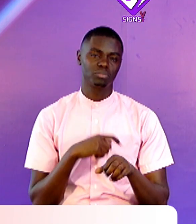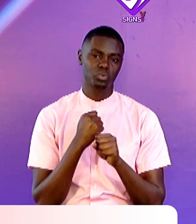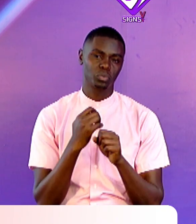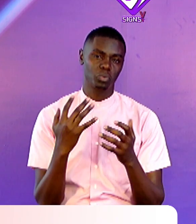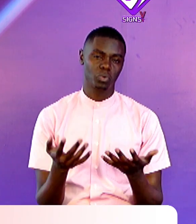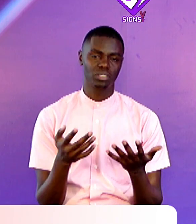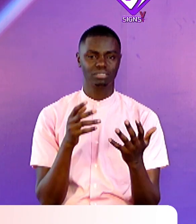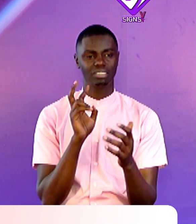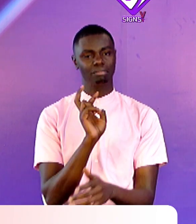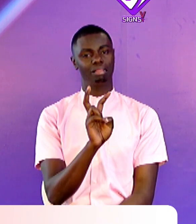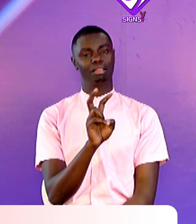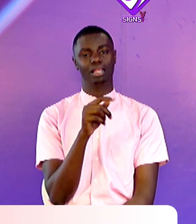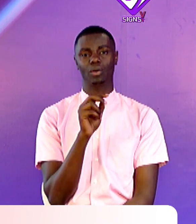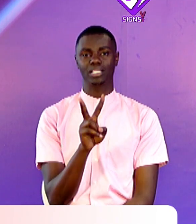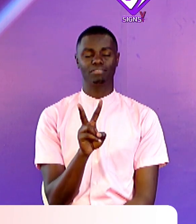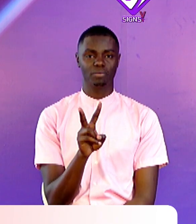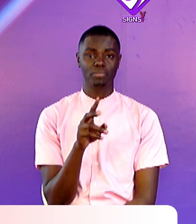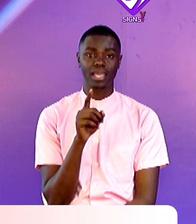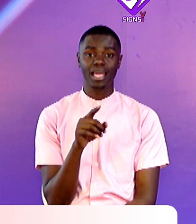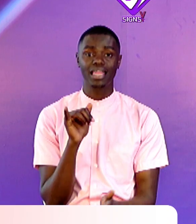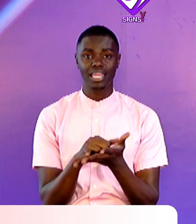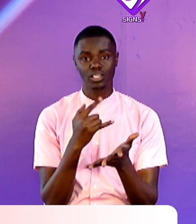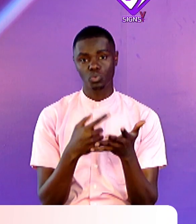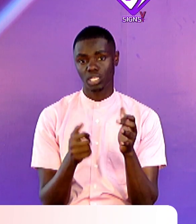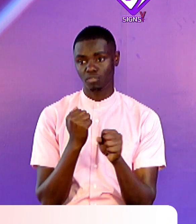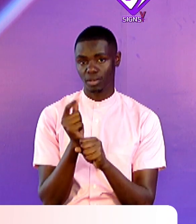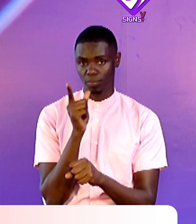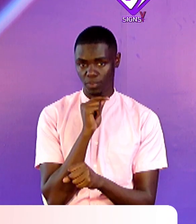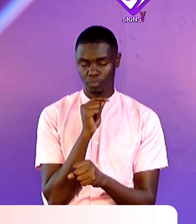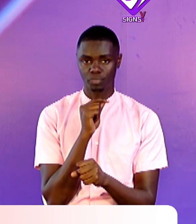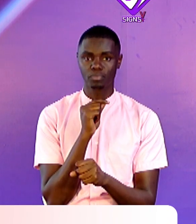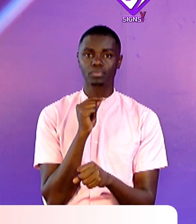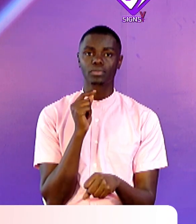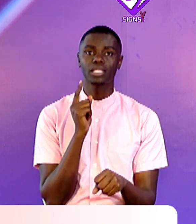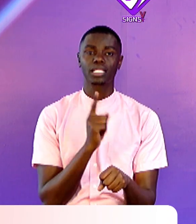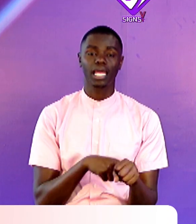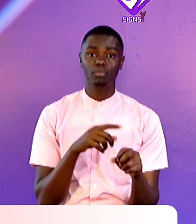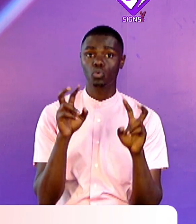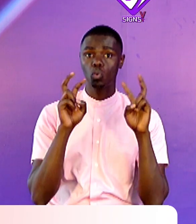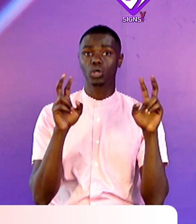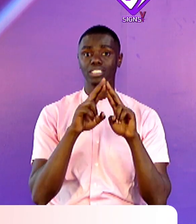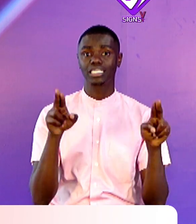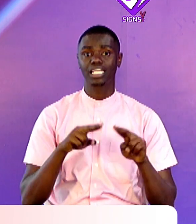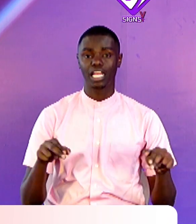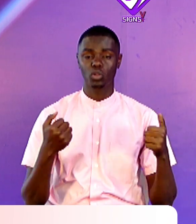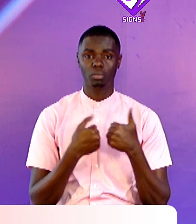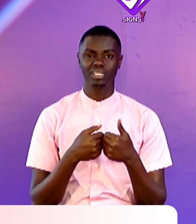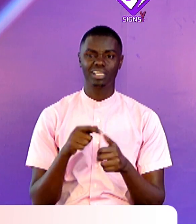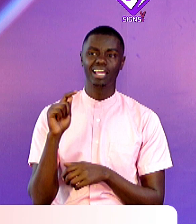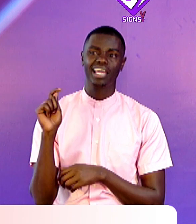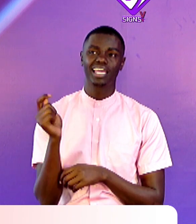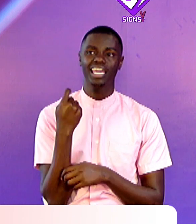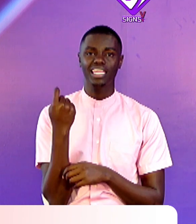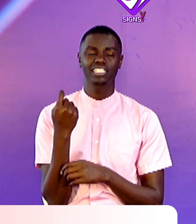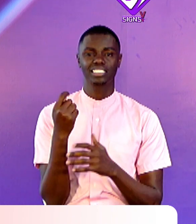kwa TV, and this is what they have done. Do you know that even when we watch international games, sometimes Kenyans just converge